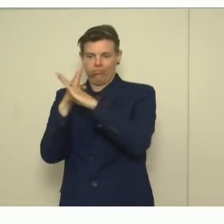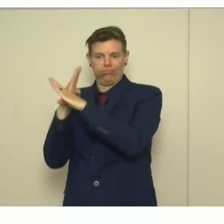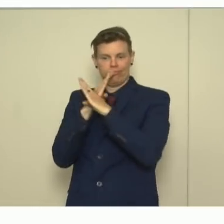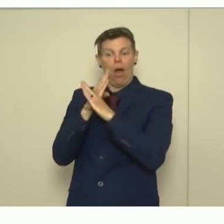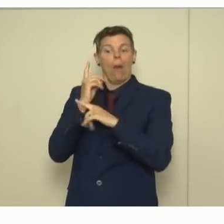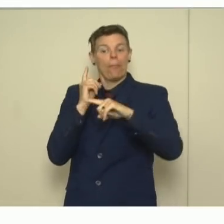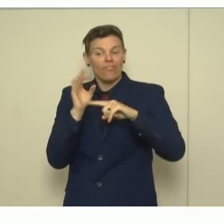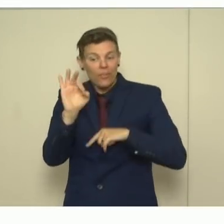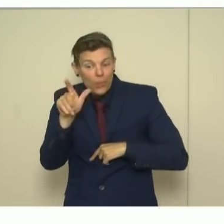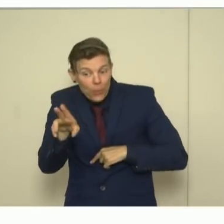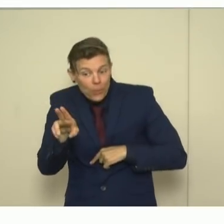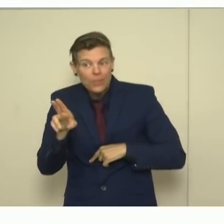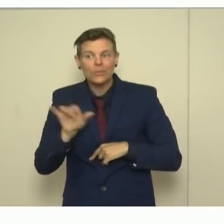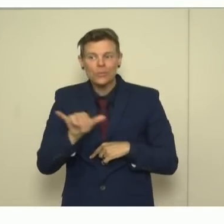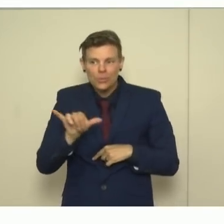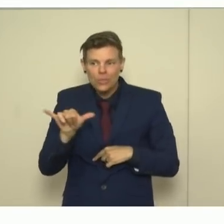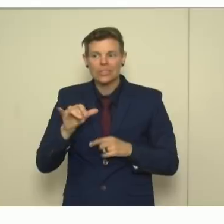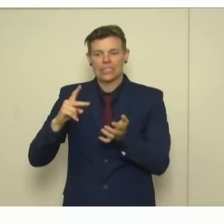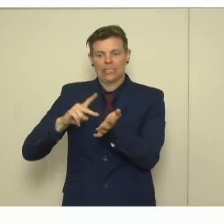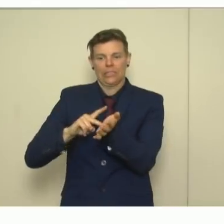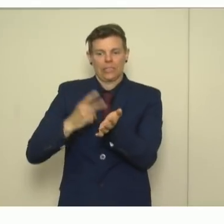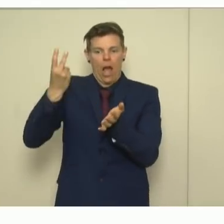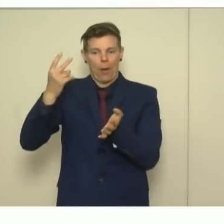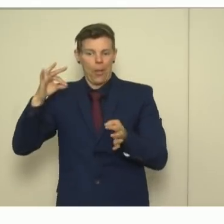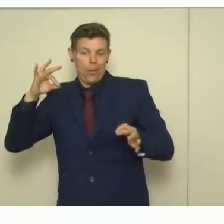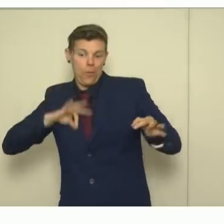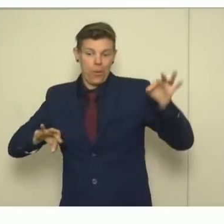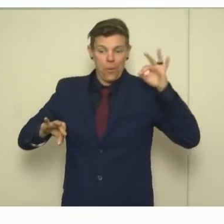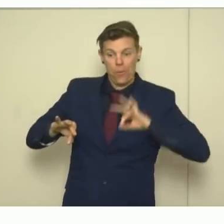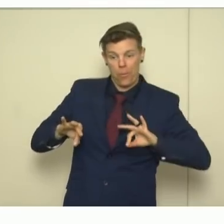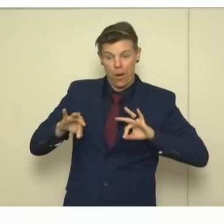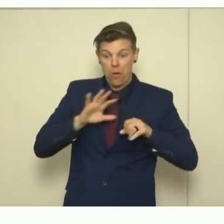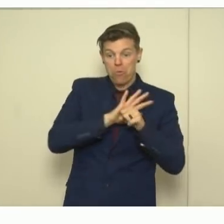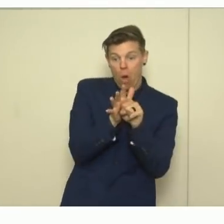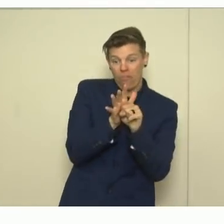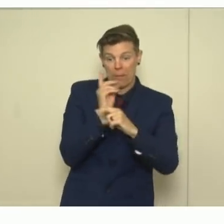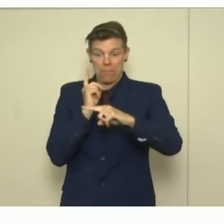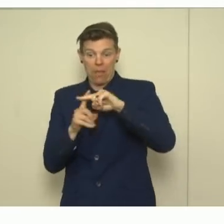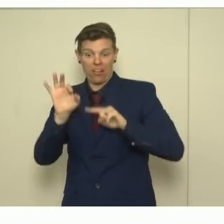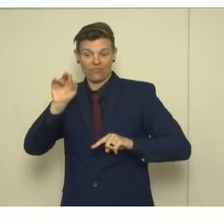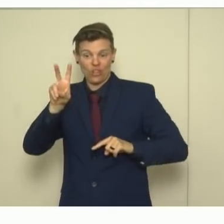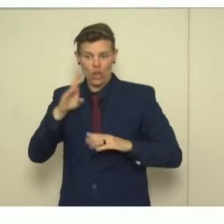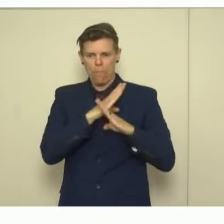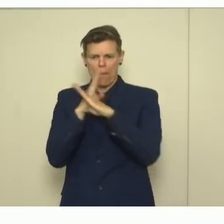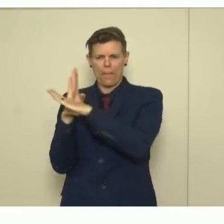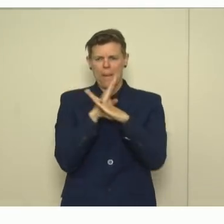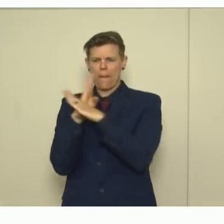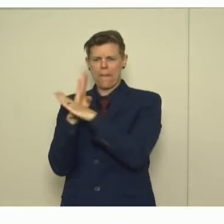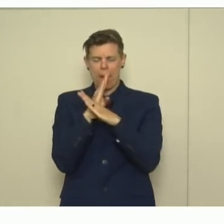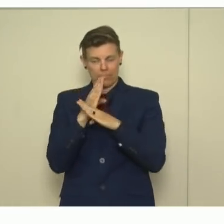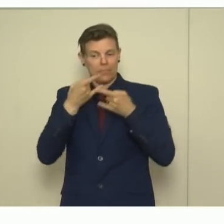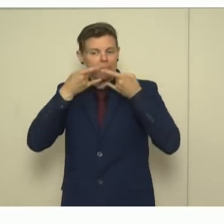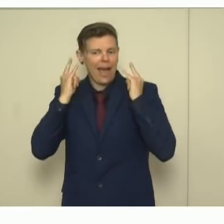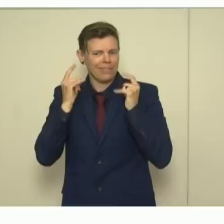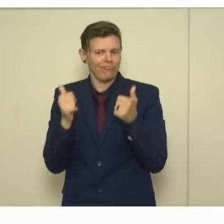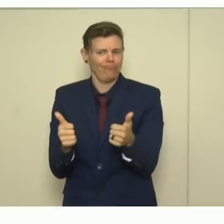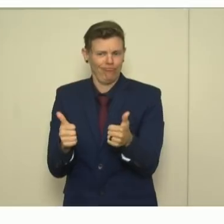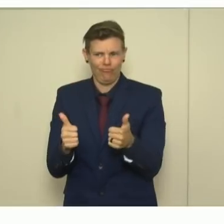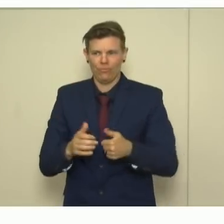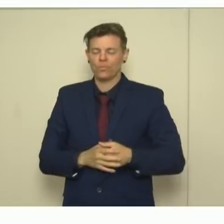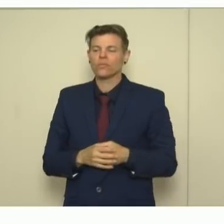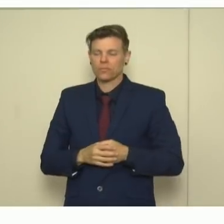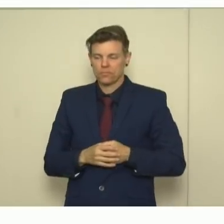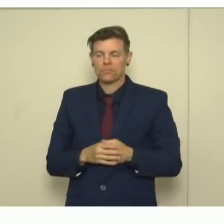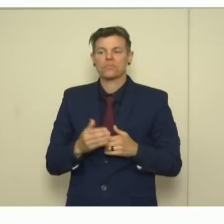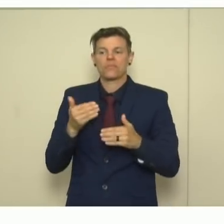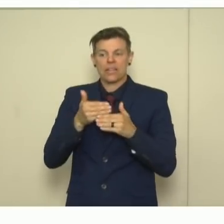benefit from those COVID-safe practices. Okay, now let's move on to our gating criteria